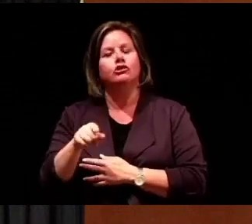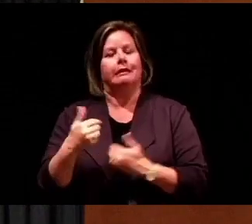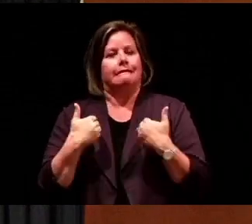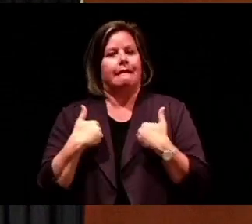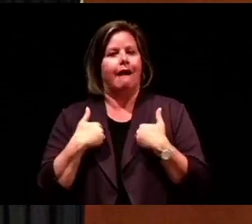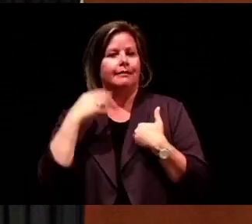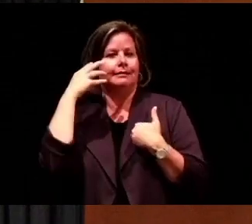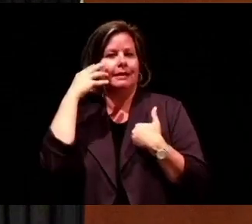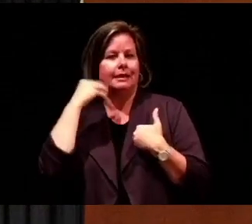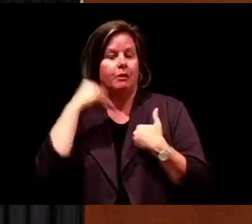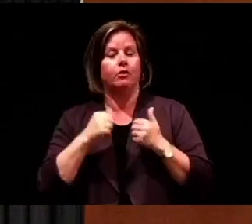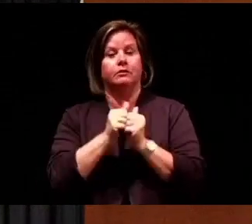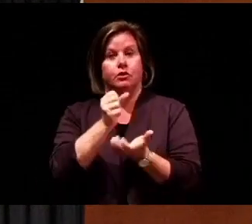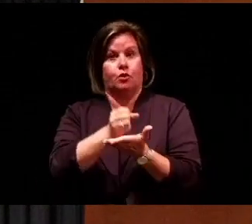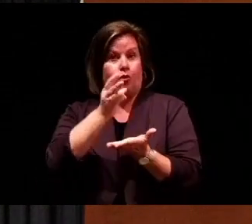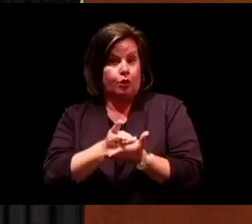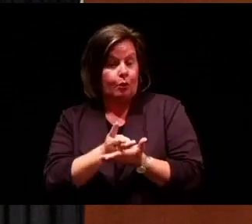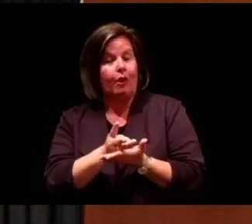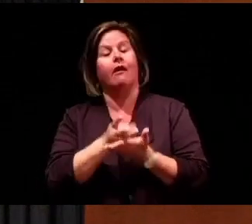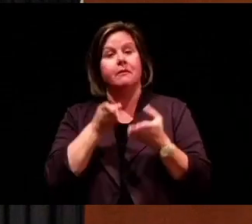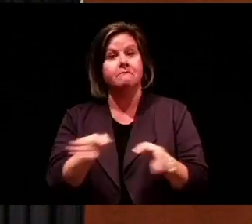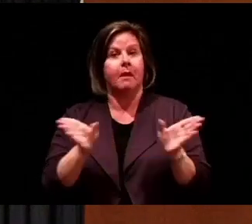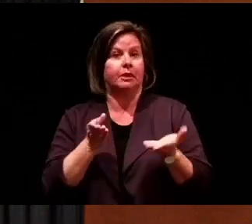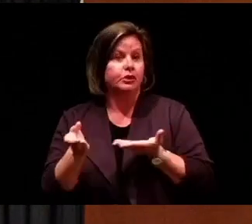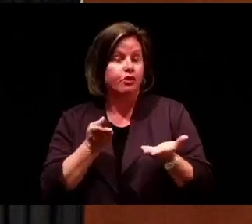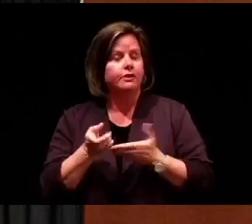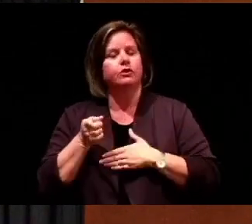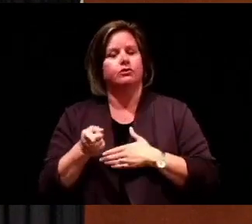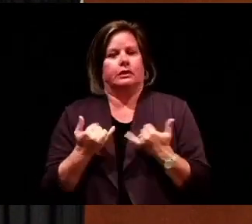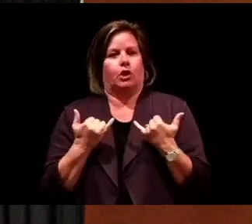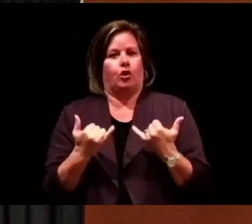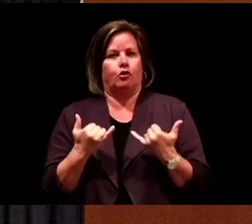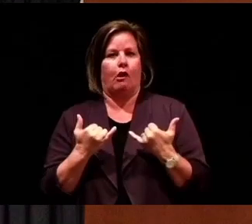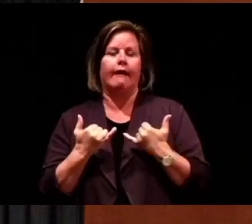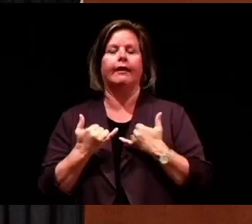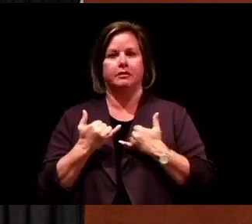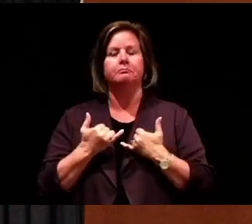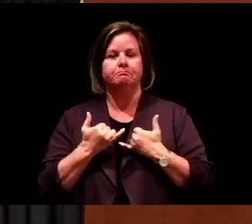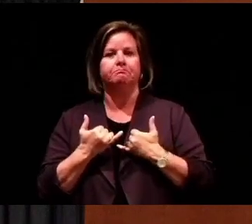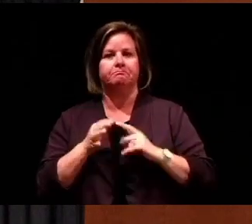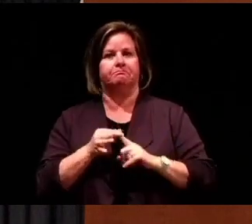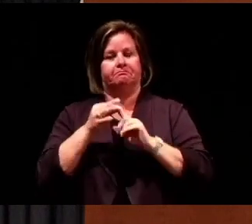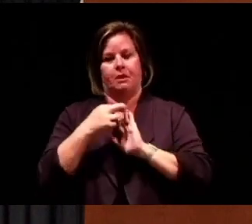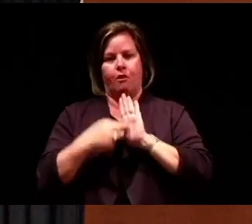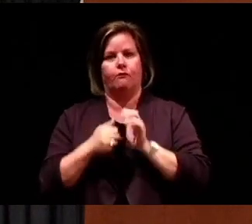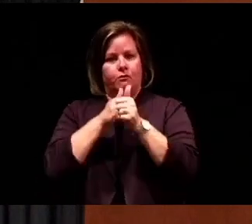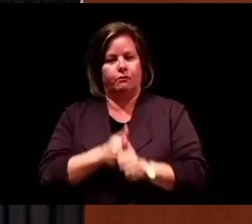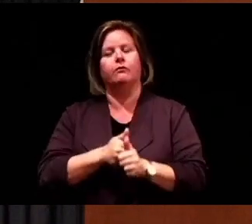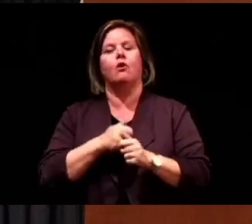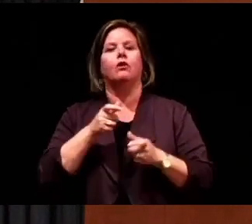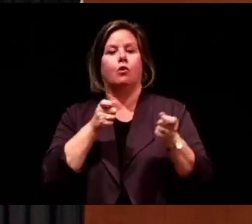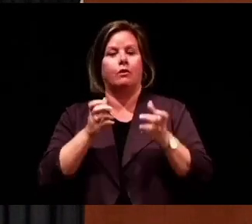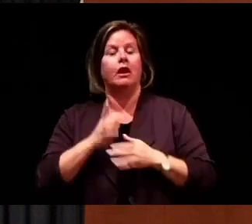to assemble this fantastic, very experienced, wealth of knowledge and informative panel for you